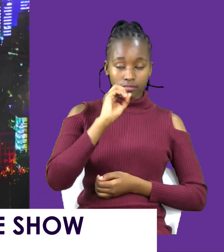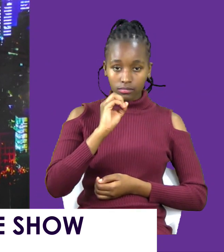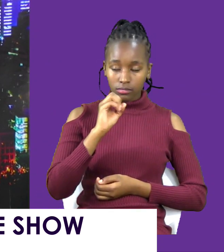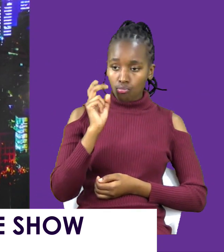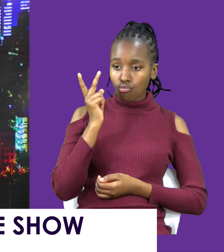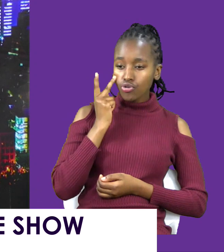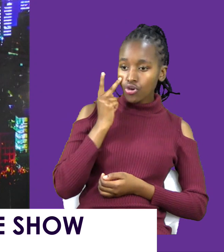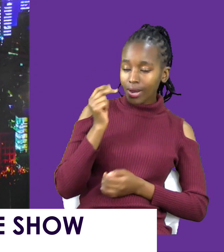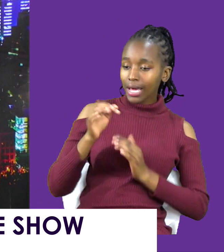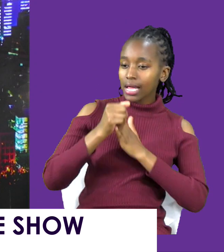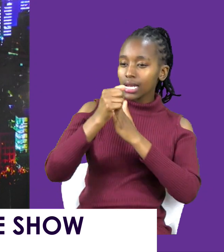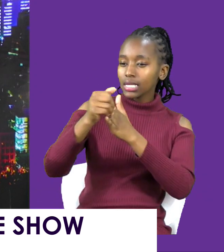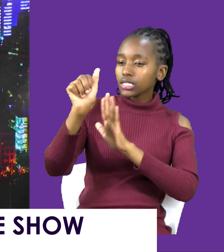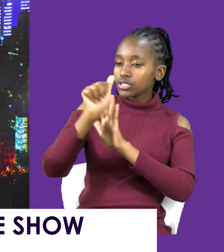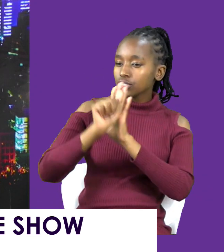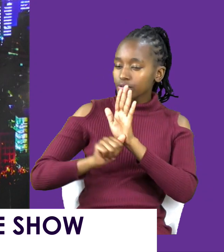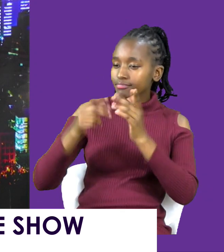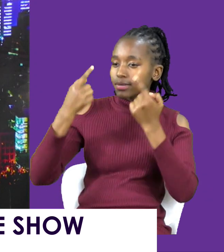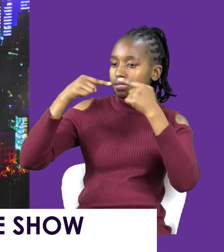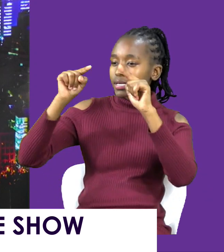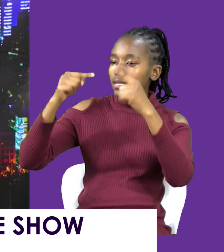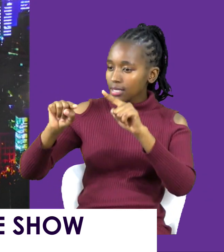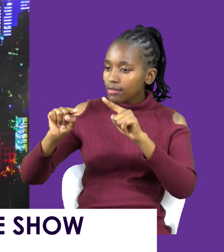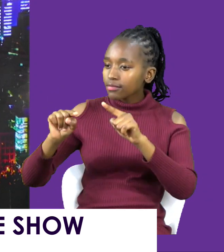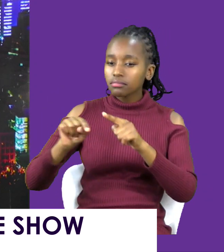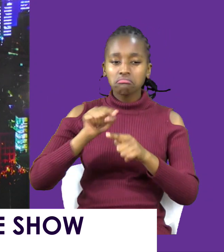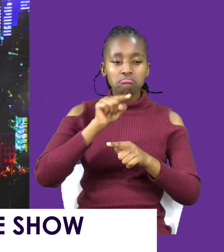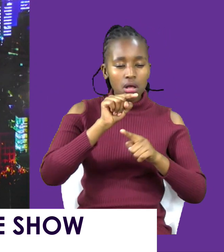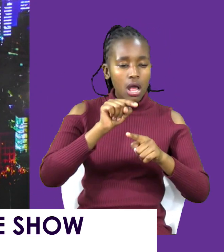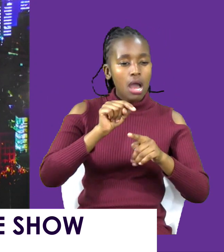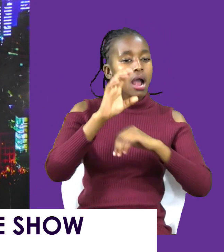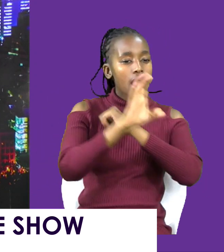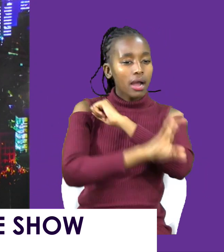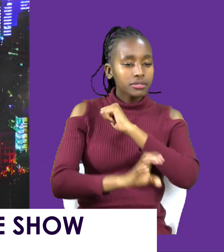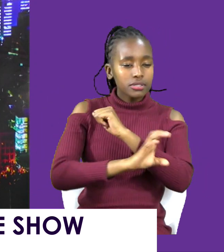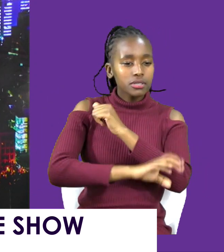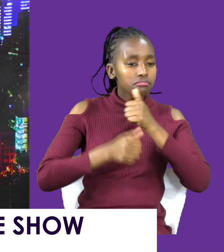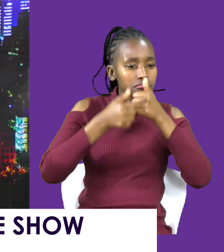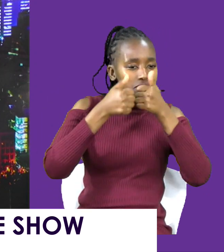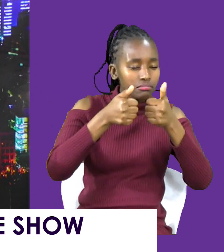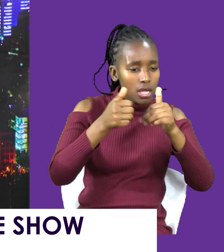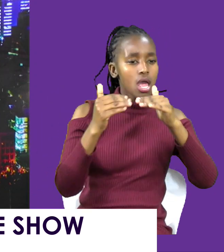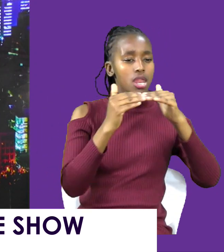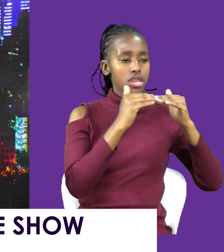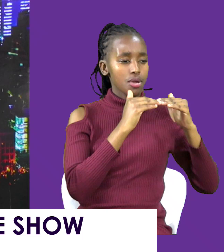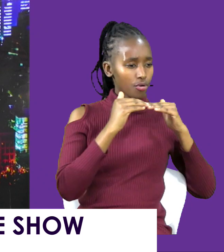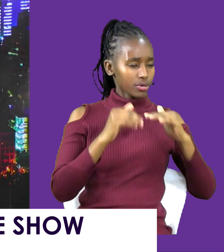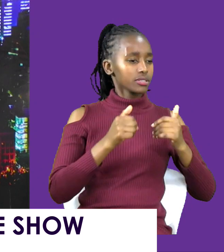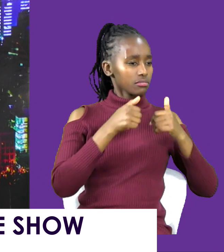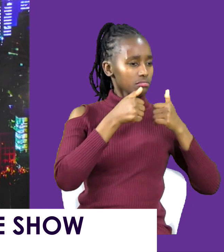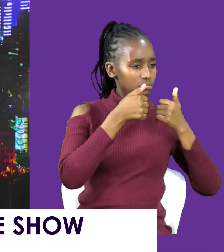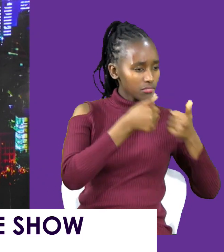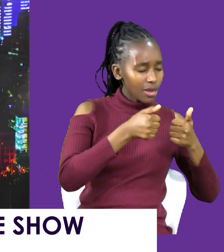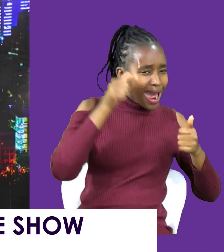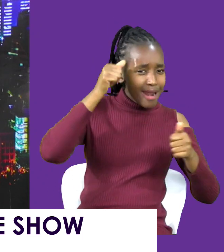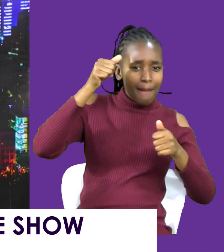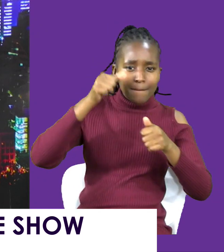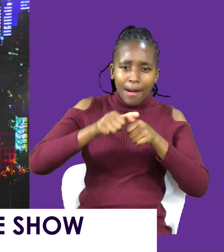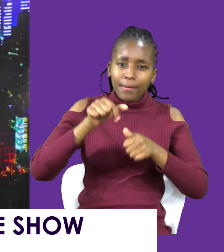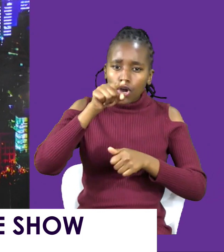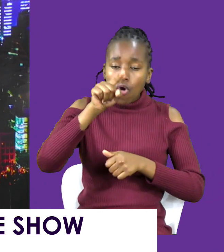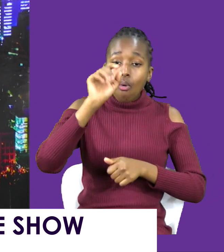leaderships and great nations and successful democracies, know that it can easily happen in your country